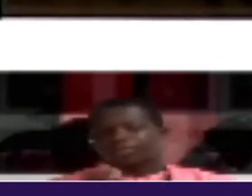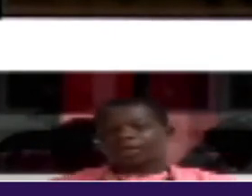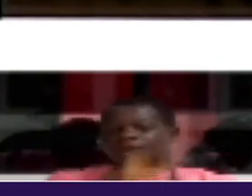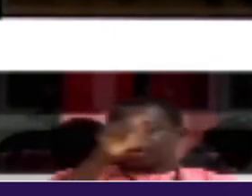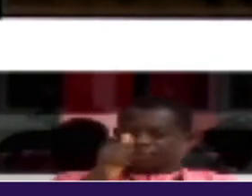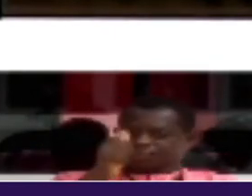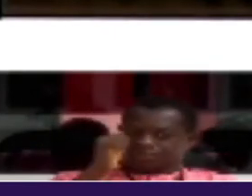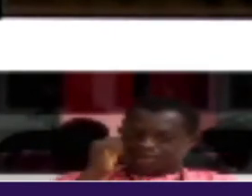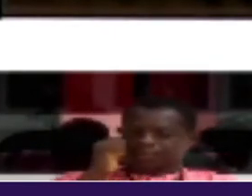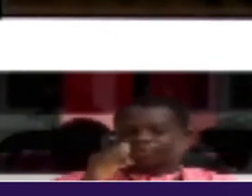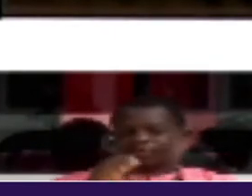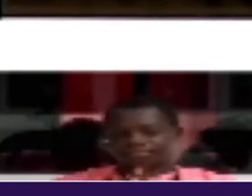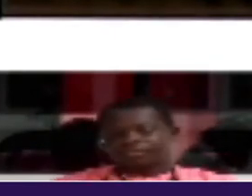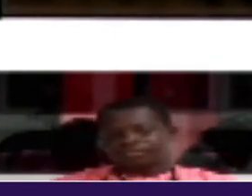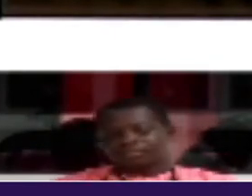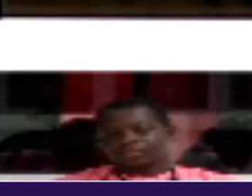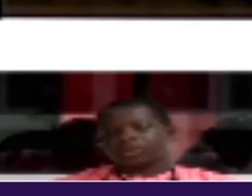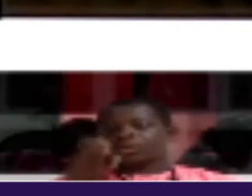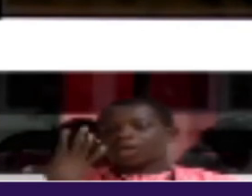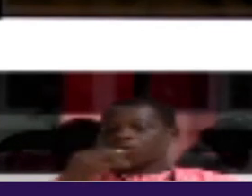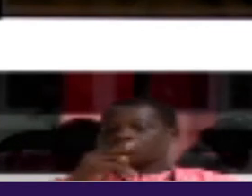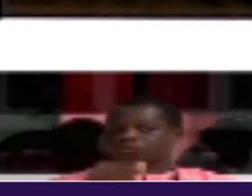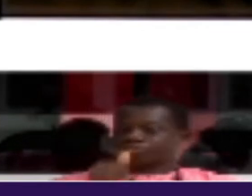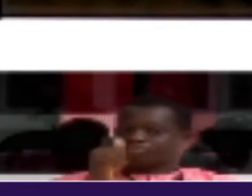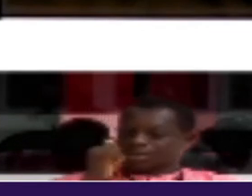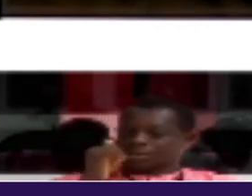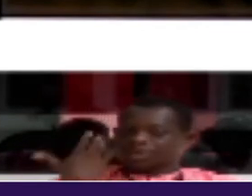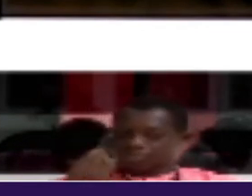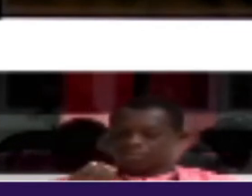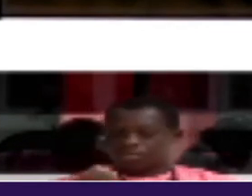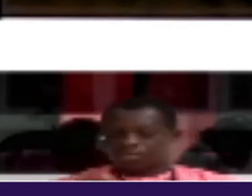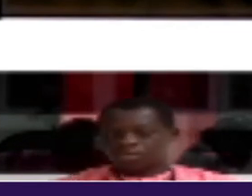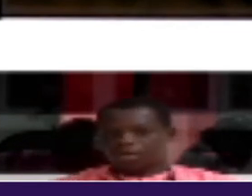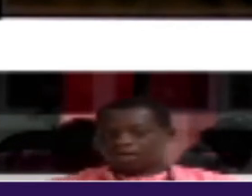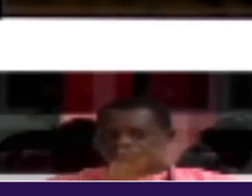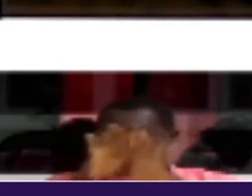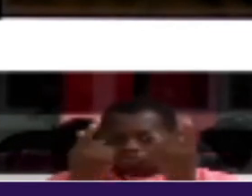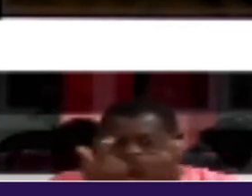Then I come back. And how did you come back? Did you carry anything?